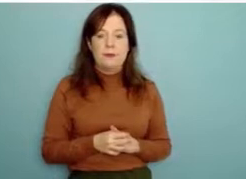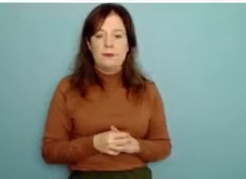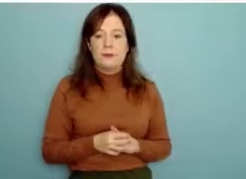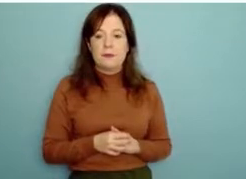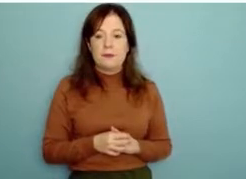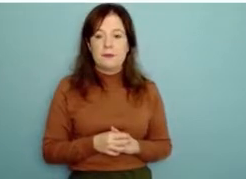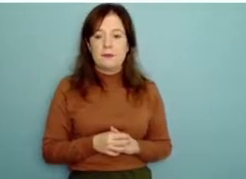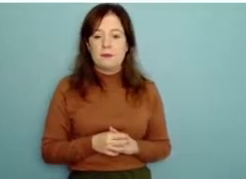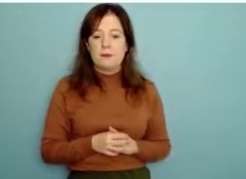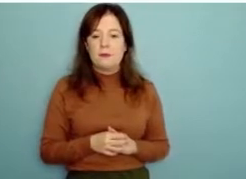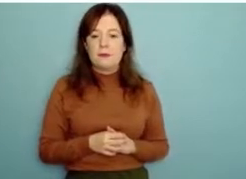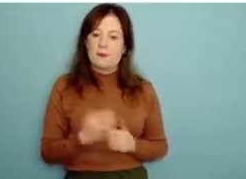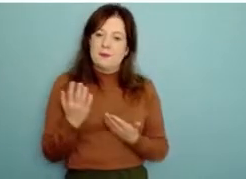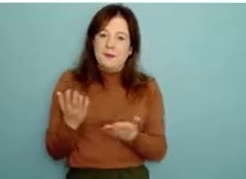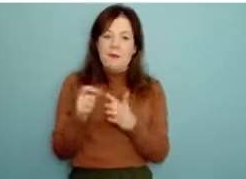Do go ahead.